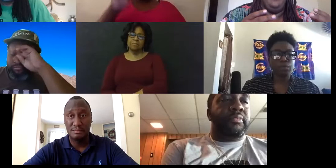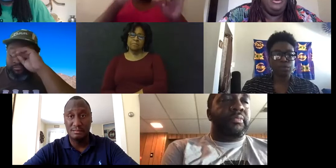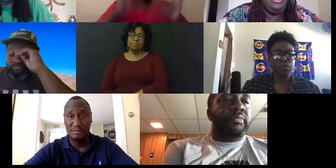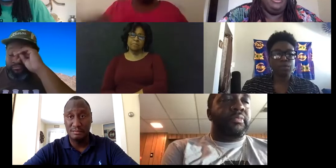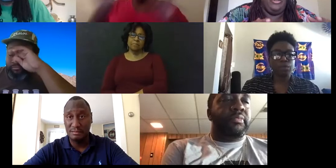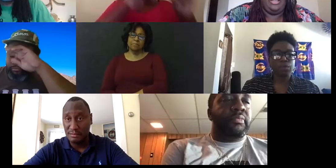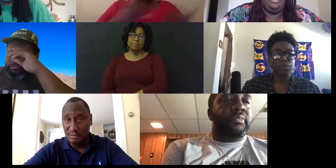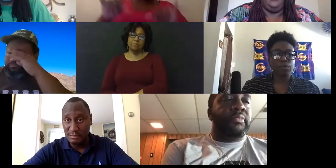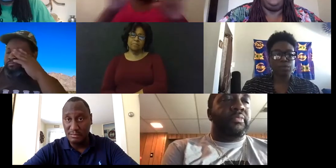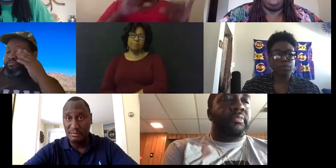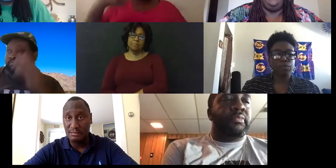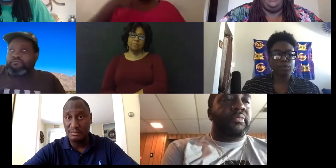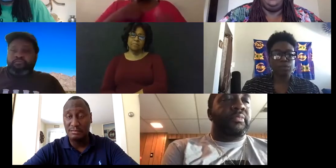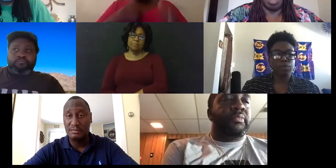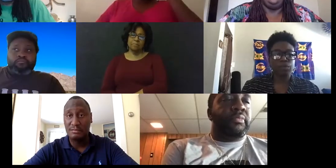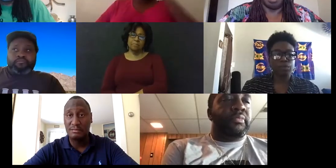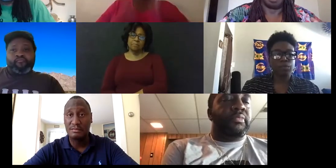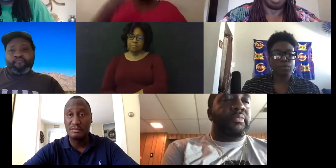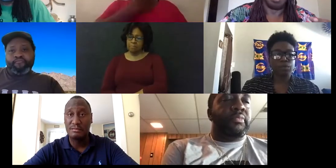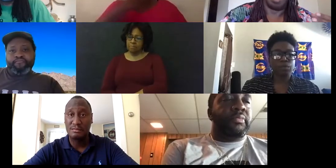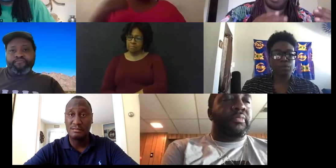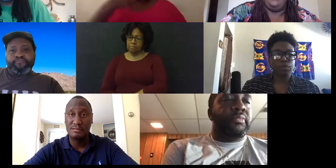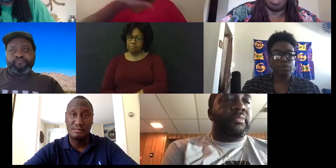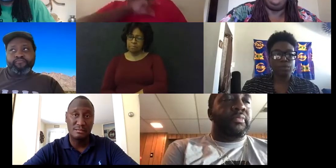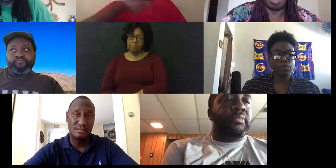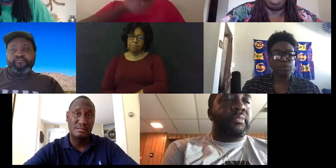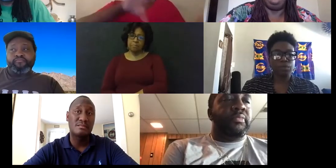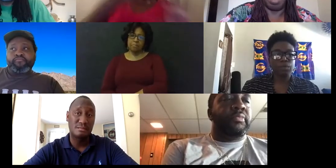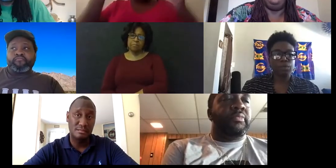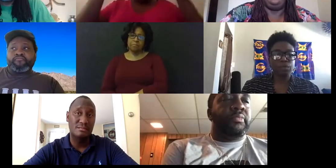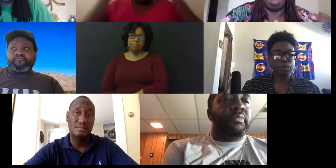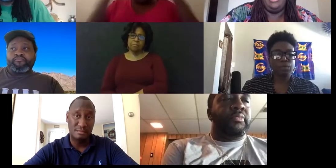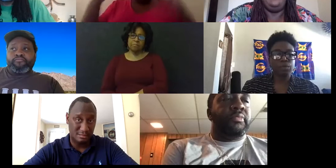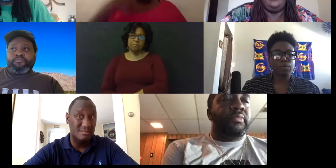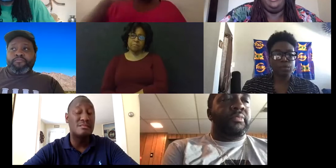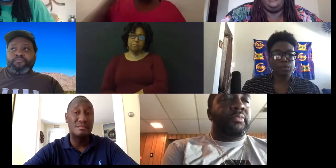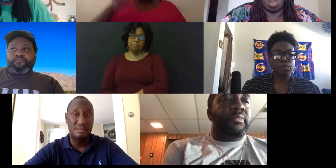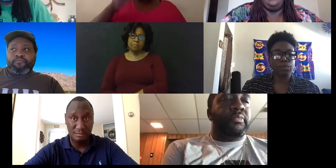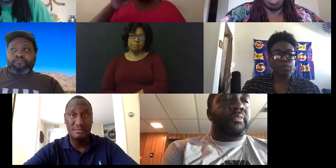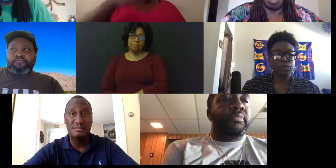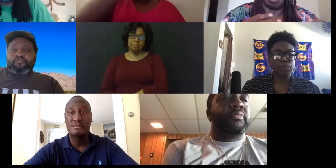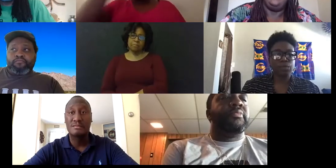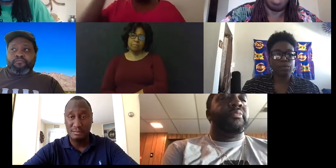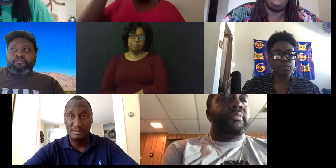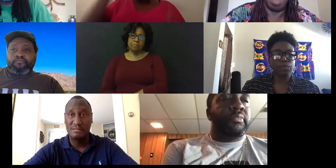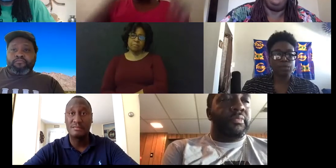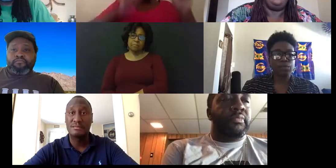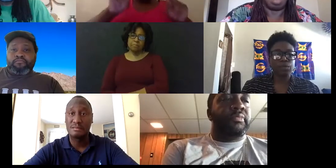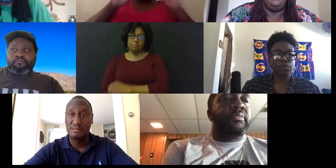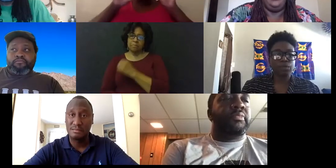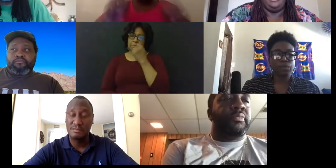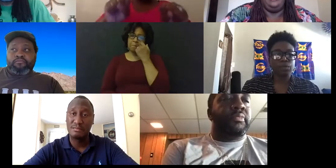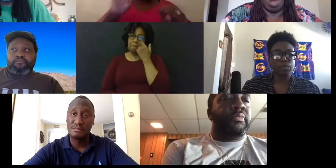at most risk for police violence. And we need both Black people to claim their disabilities and claim the people